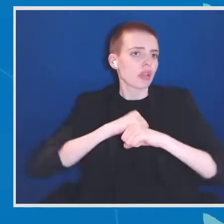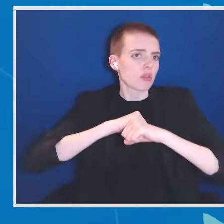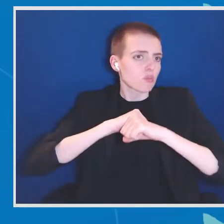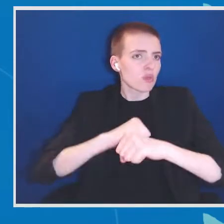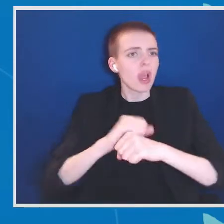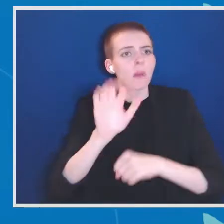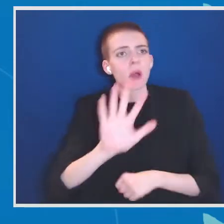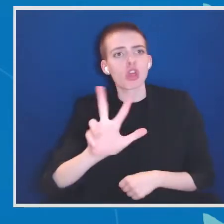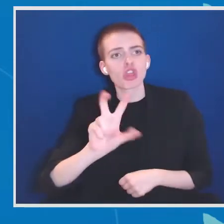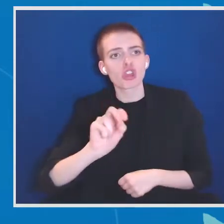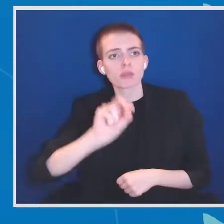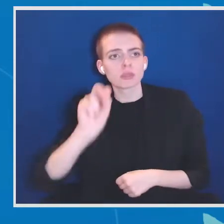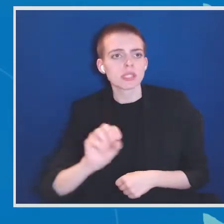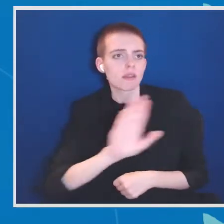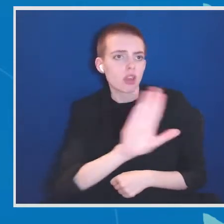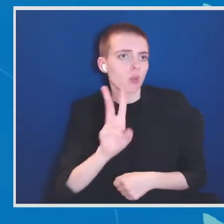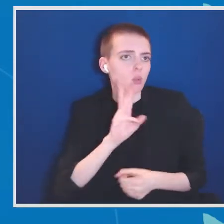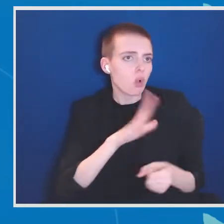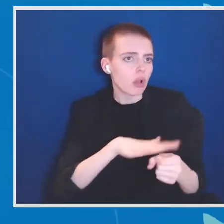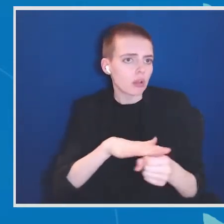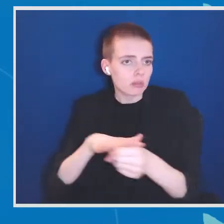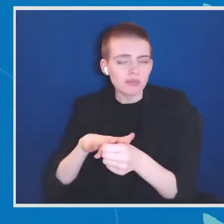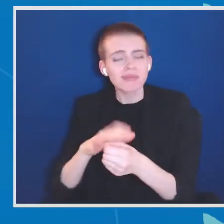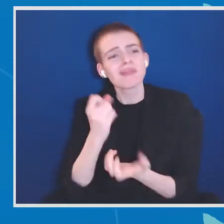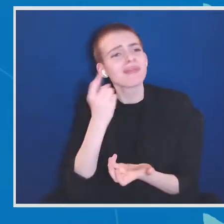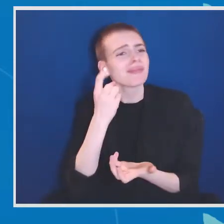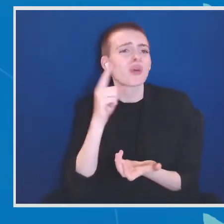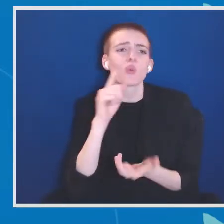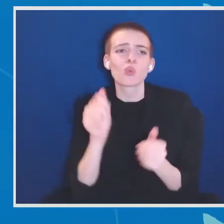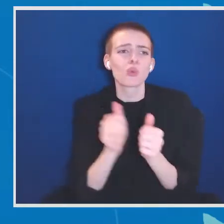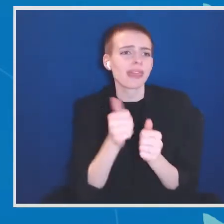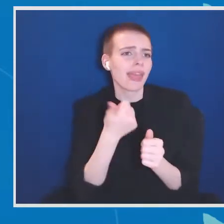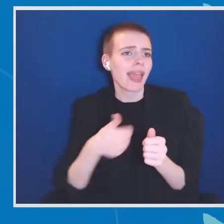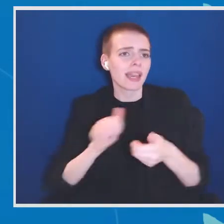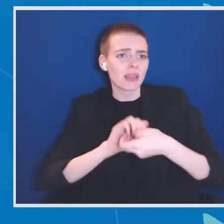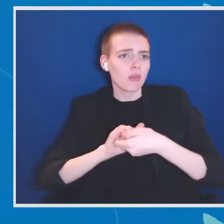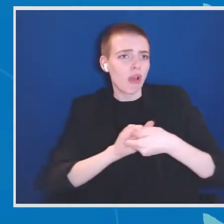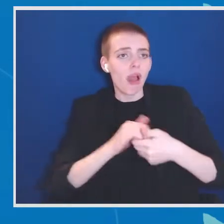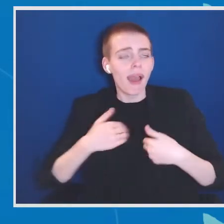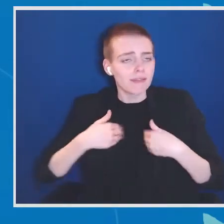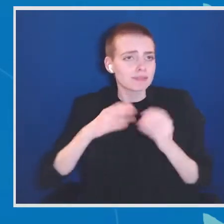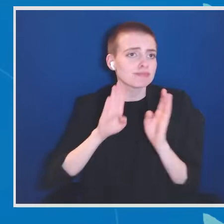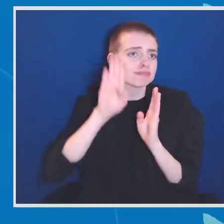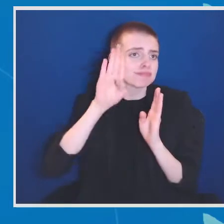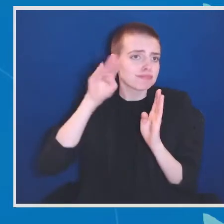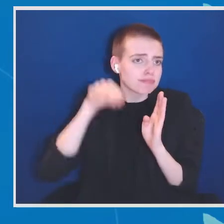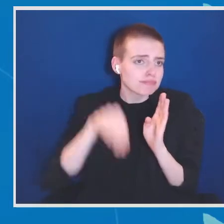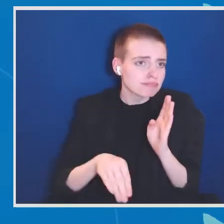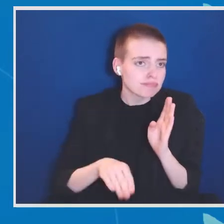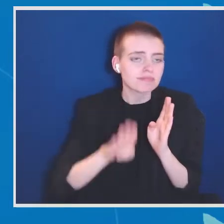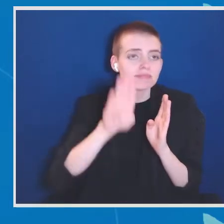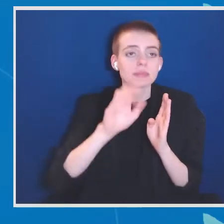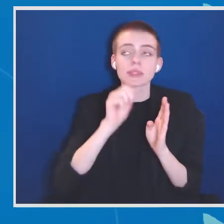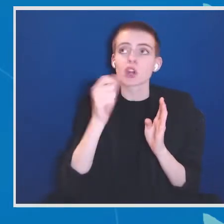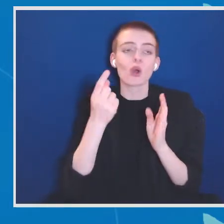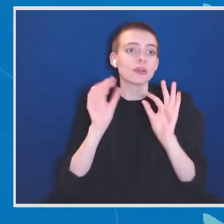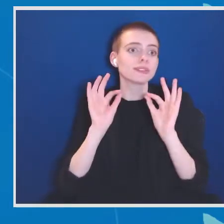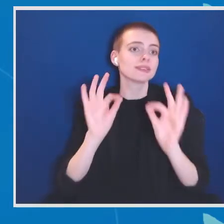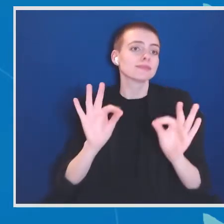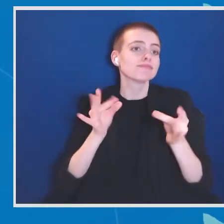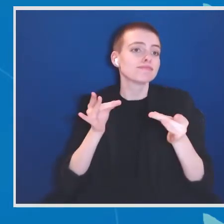you know, in any partnership, there's ups and downs. It doesn't always go like you think